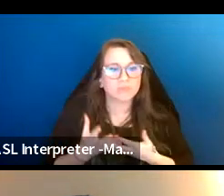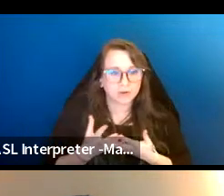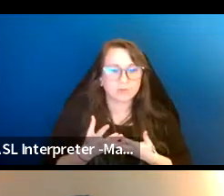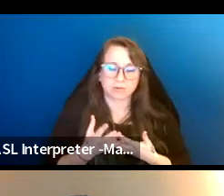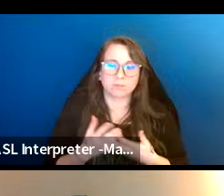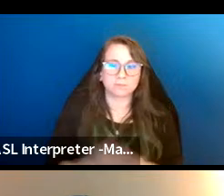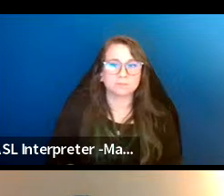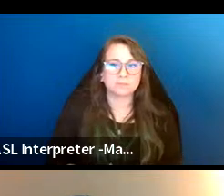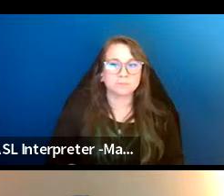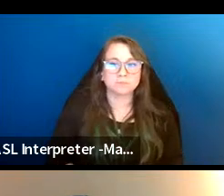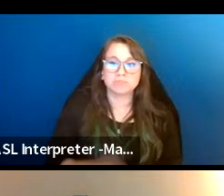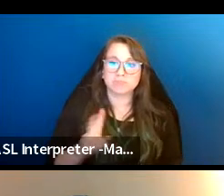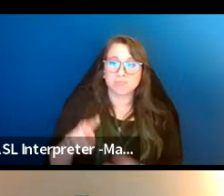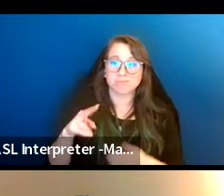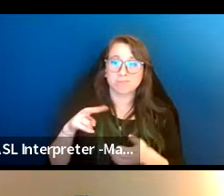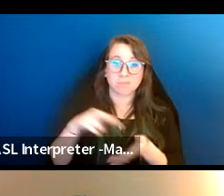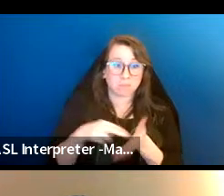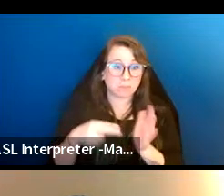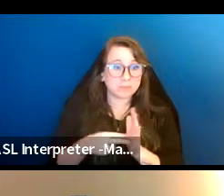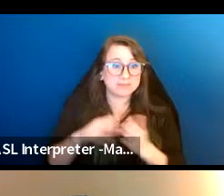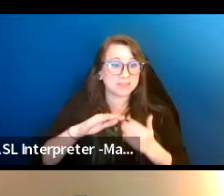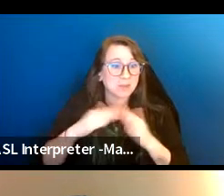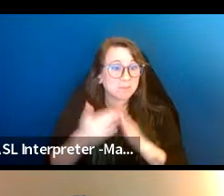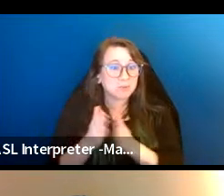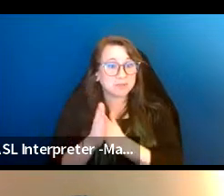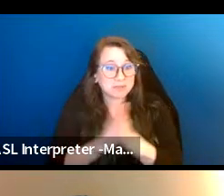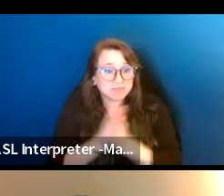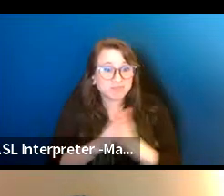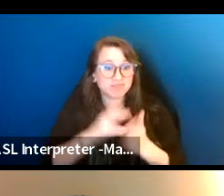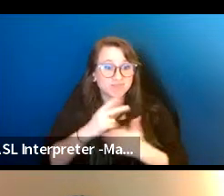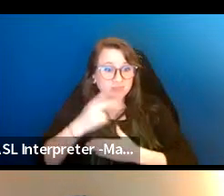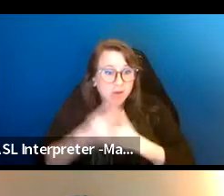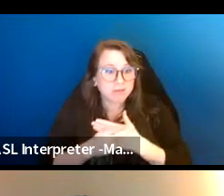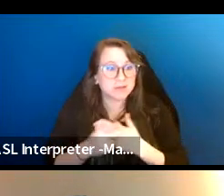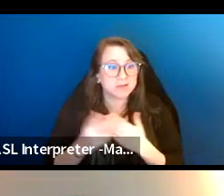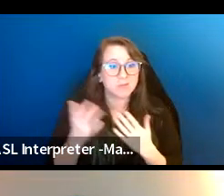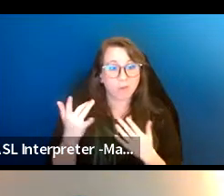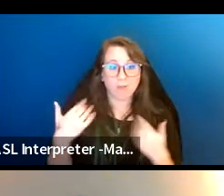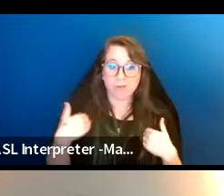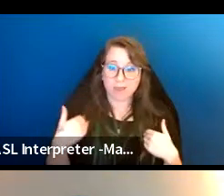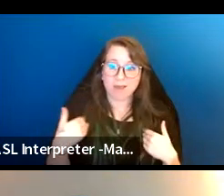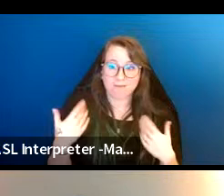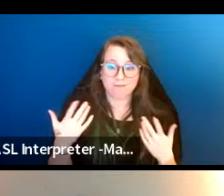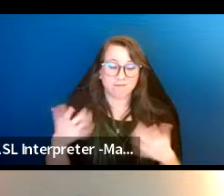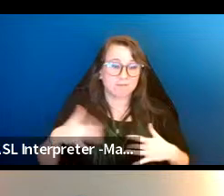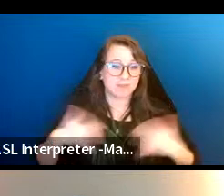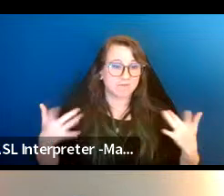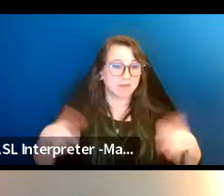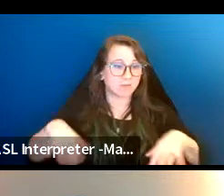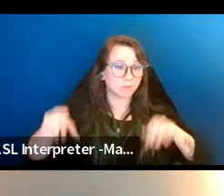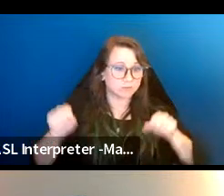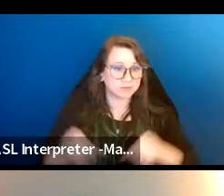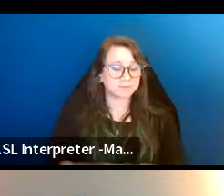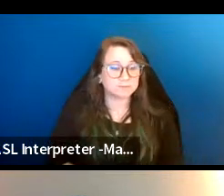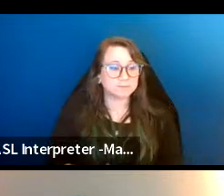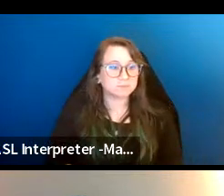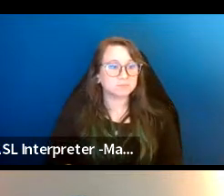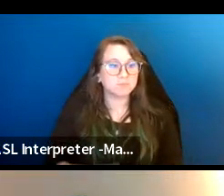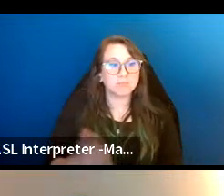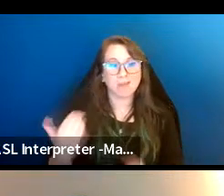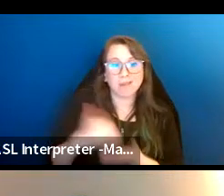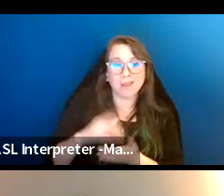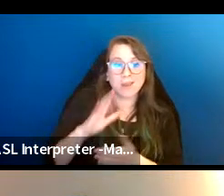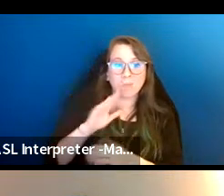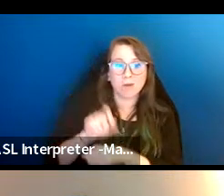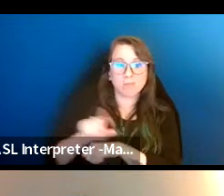to be a community-driven process, which is why we're having this event. And then the other thing I wanted to mention, and actually we'll share a link. I